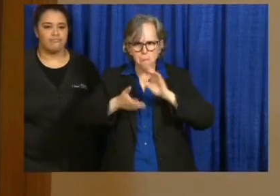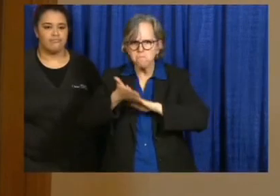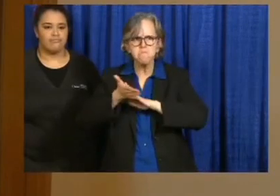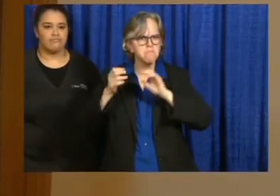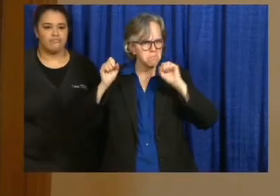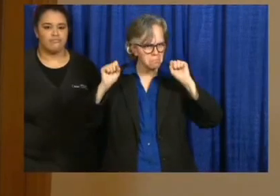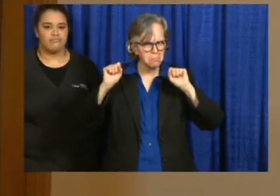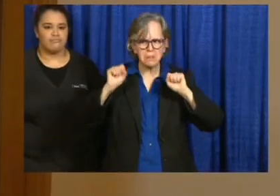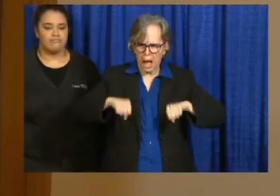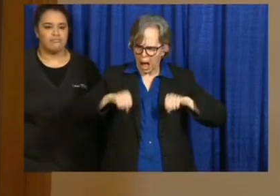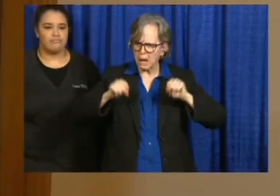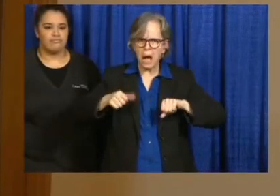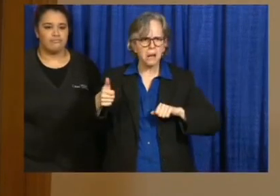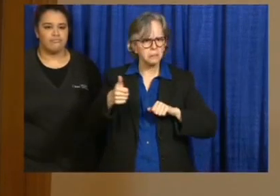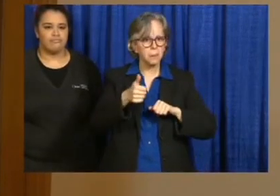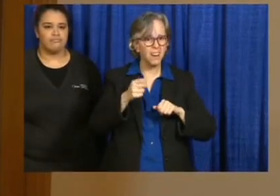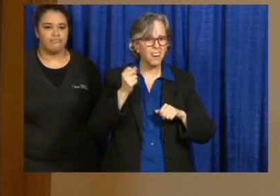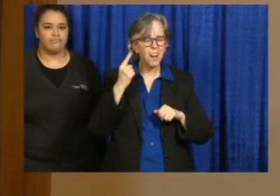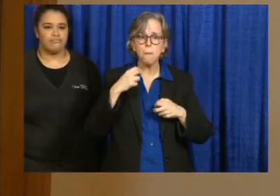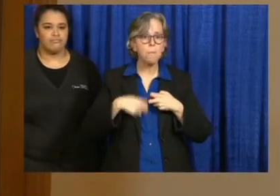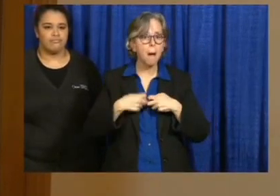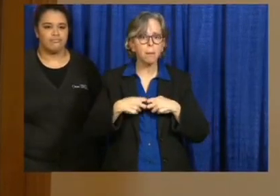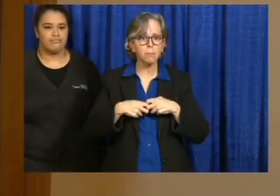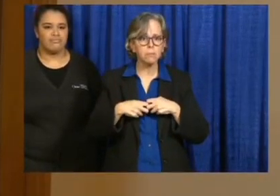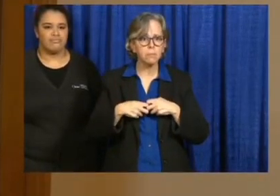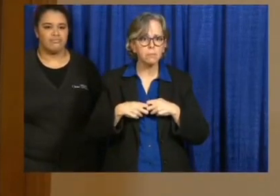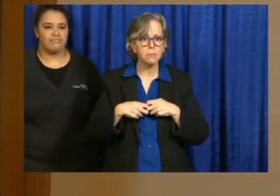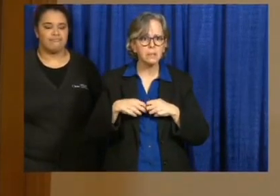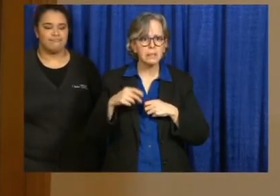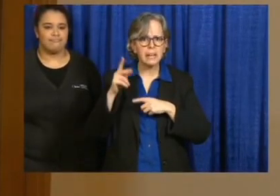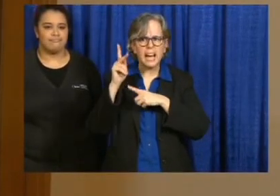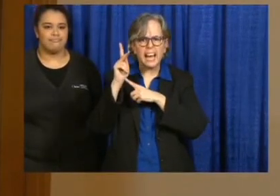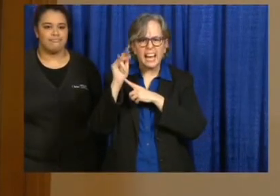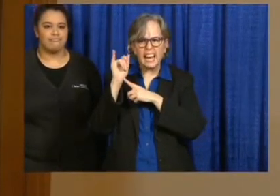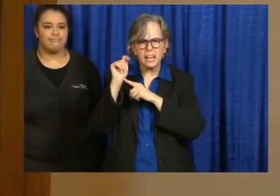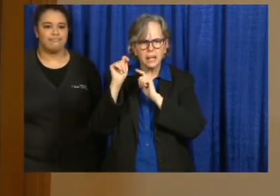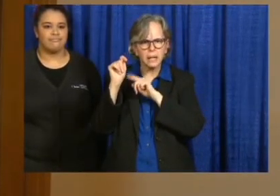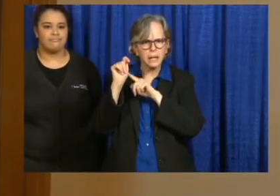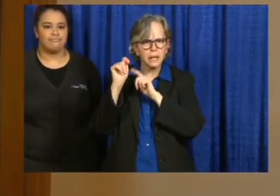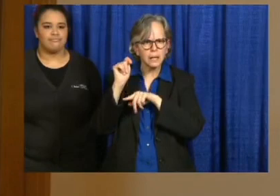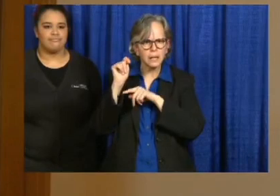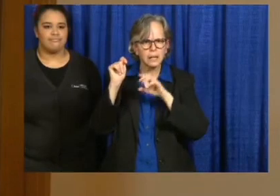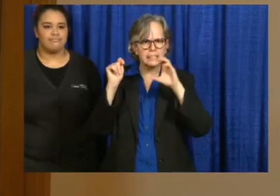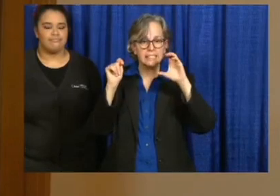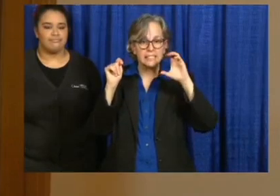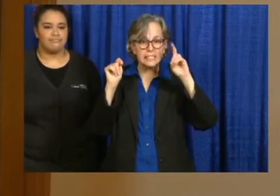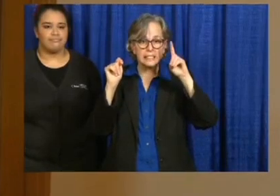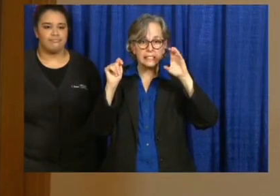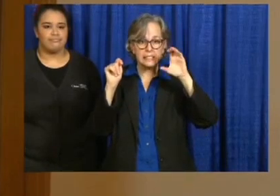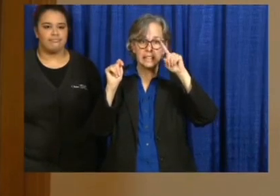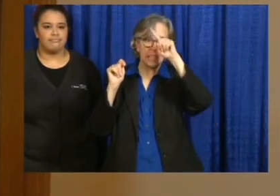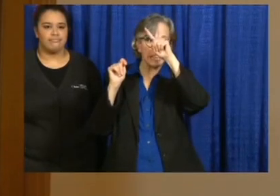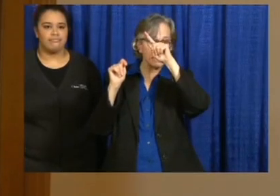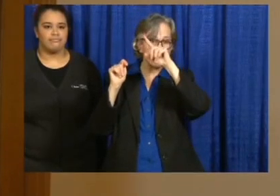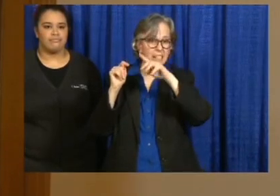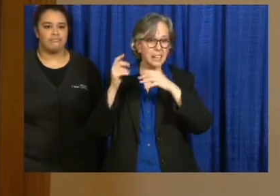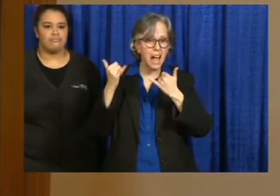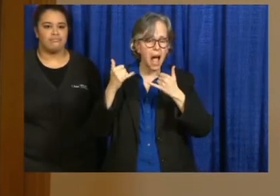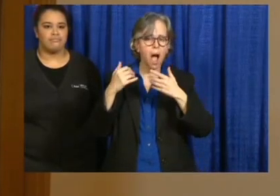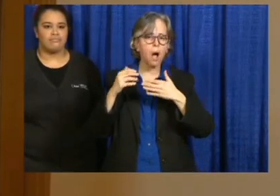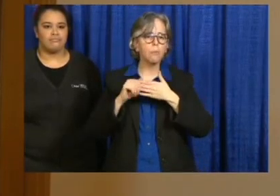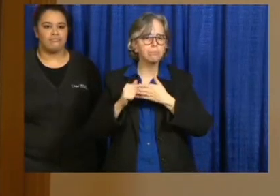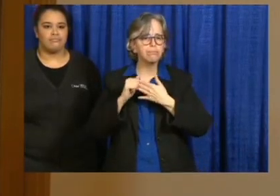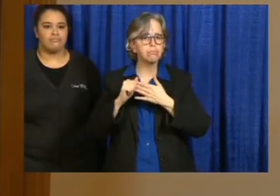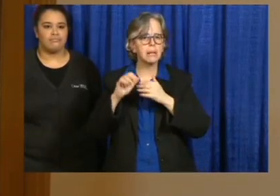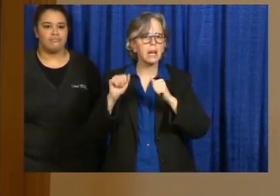having more is on the kit side. The CDC has opened up that you can now use different types of nasal swabs.